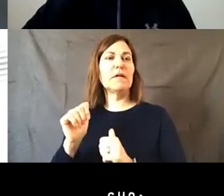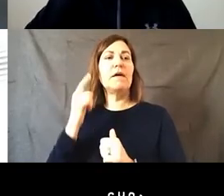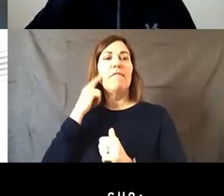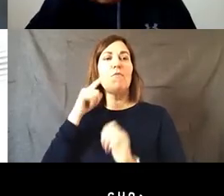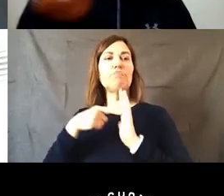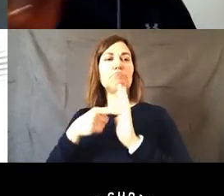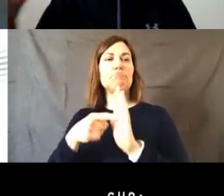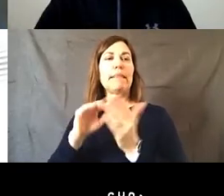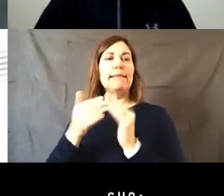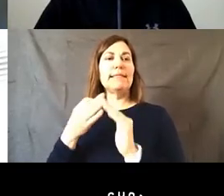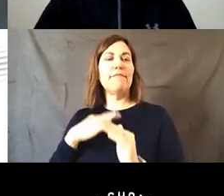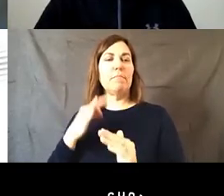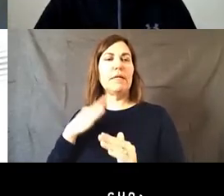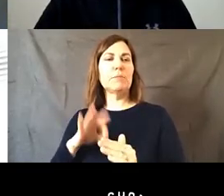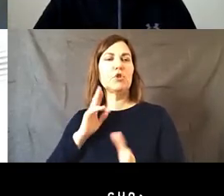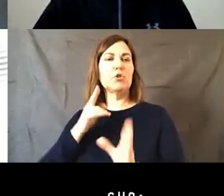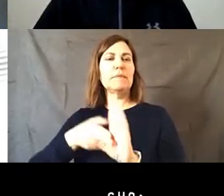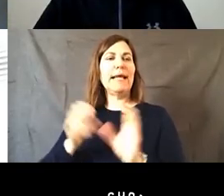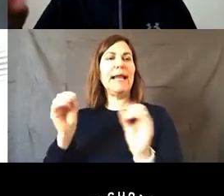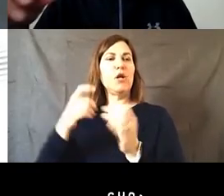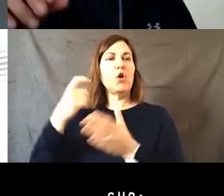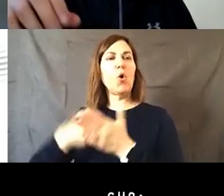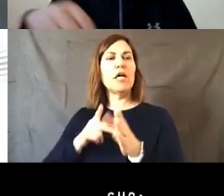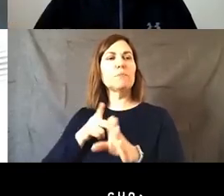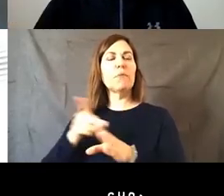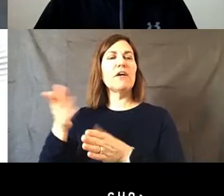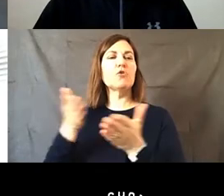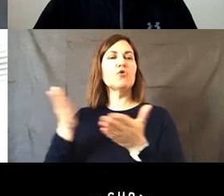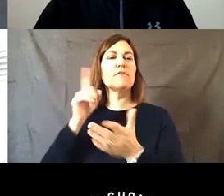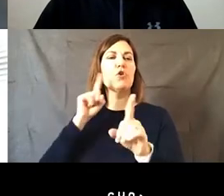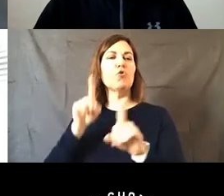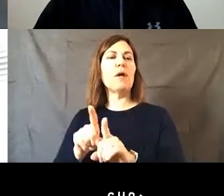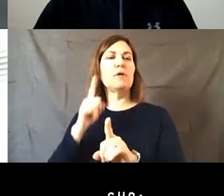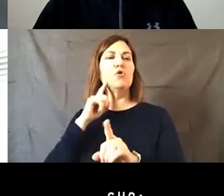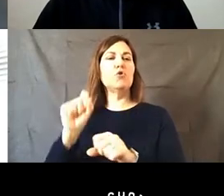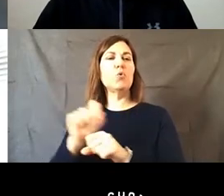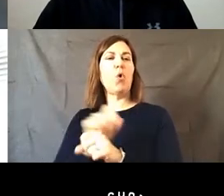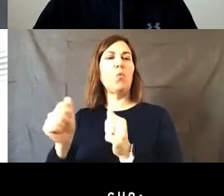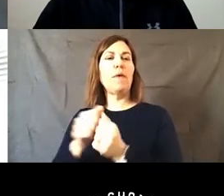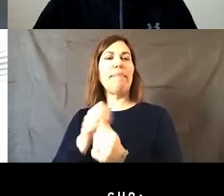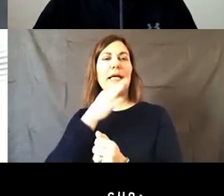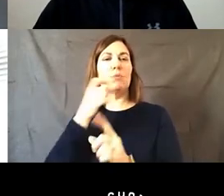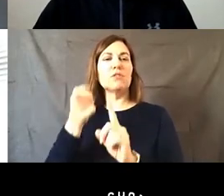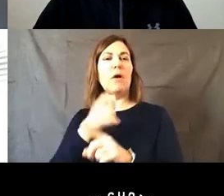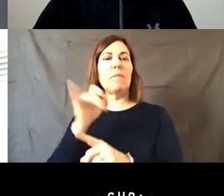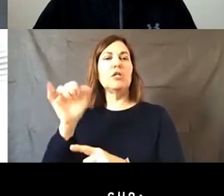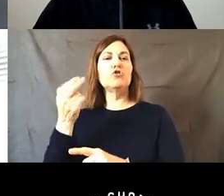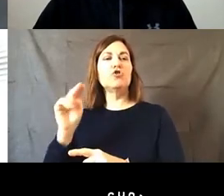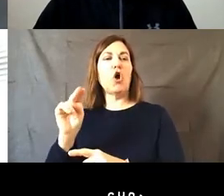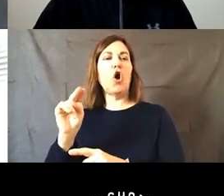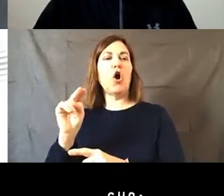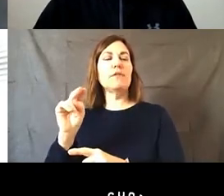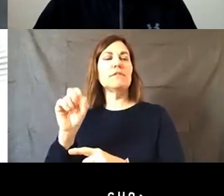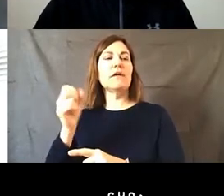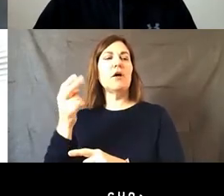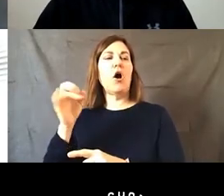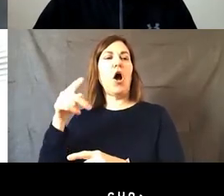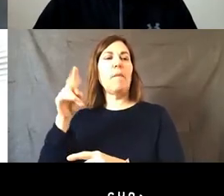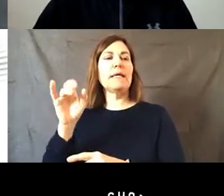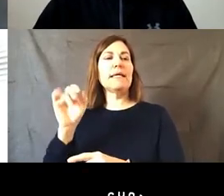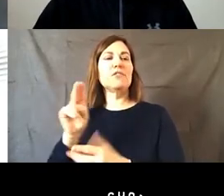a no-cost professional services agreement to work with experts from the Johns Hopkins University Center for